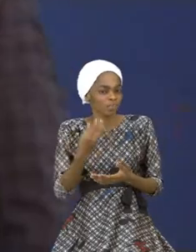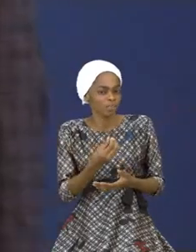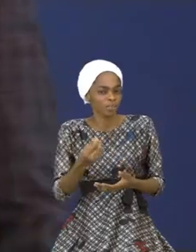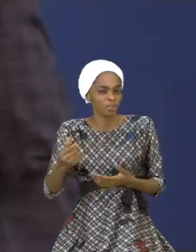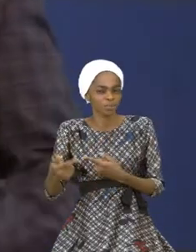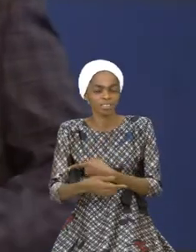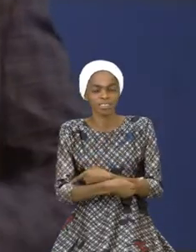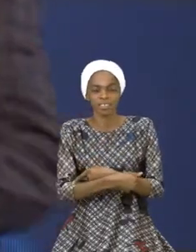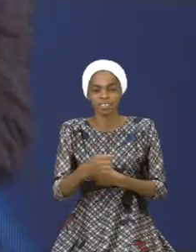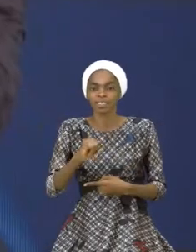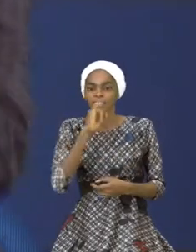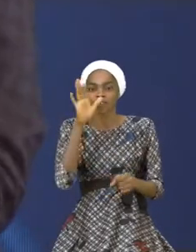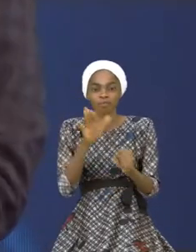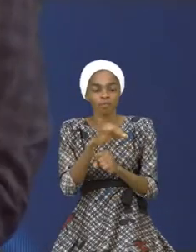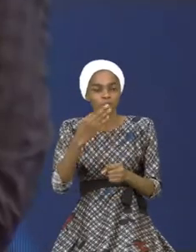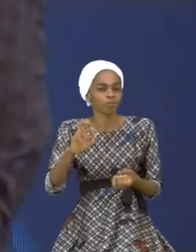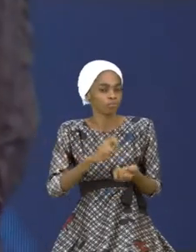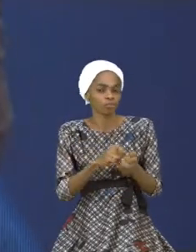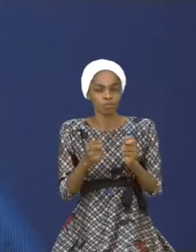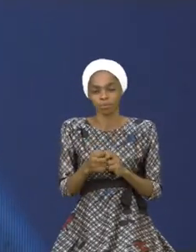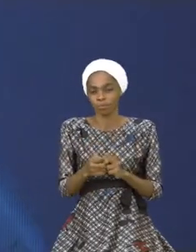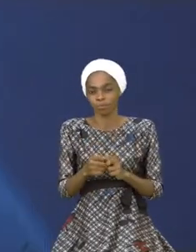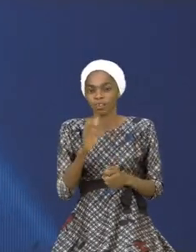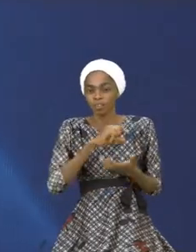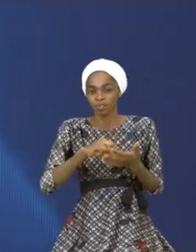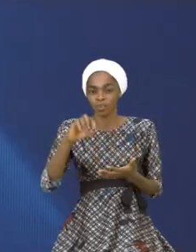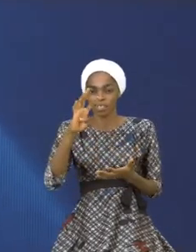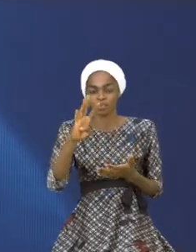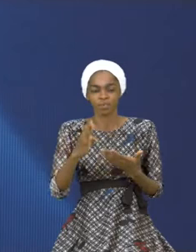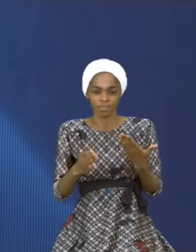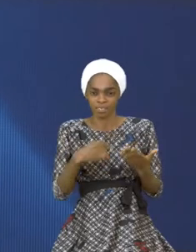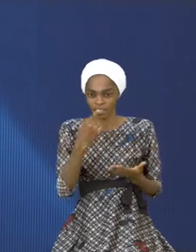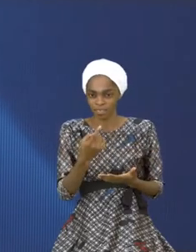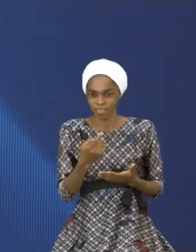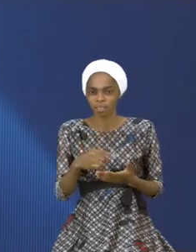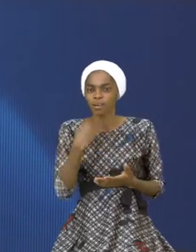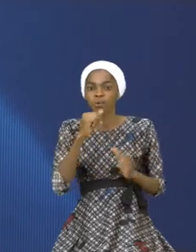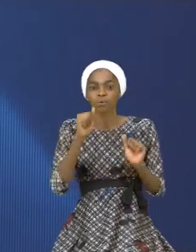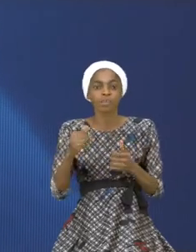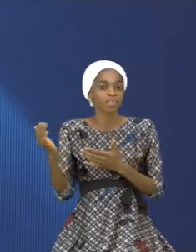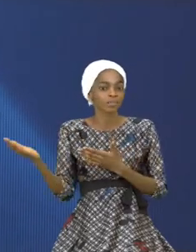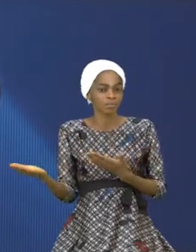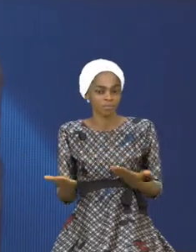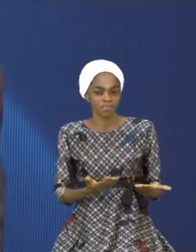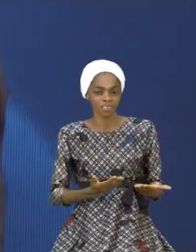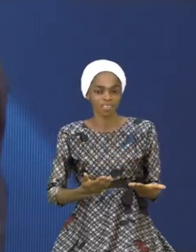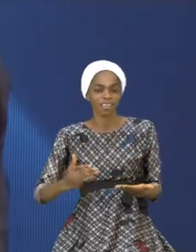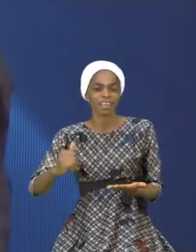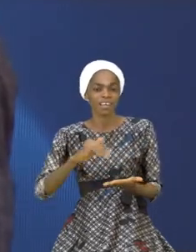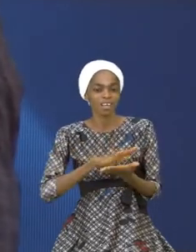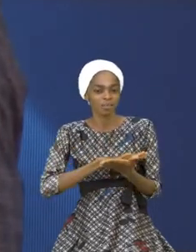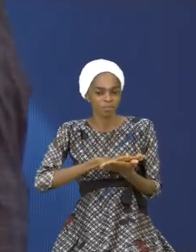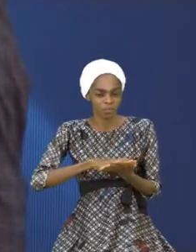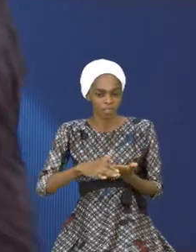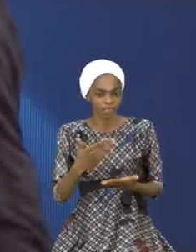full of trouble look at verse 4 there inverse void says who can bring a cleansing